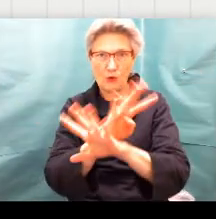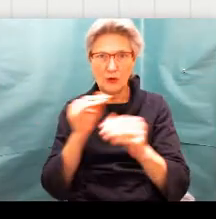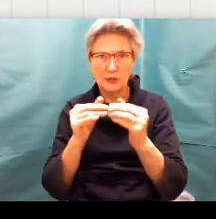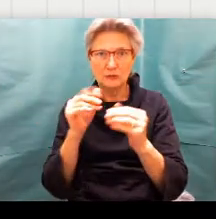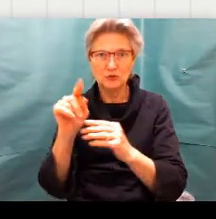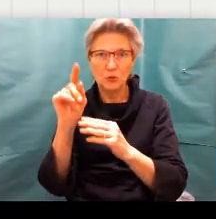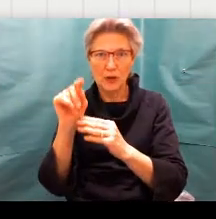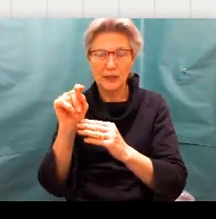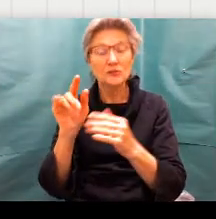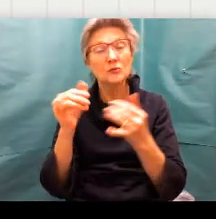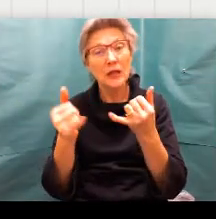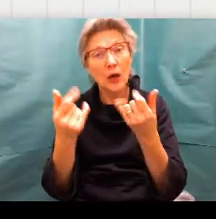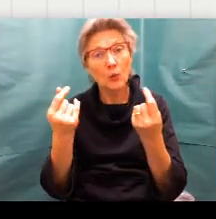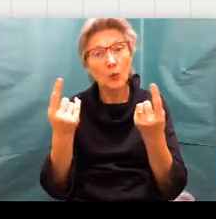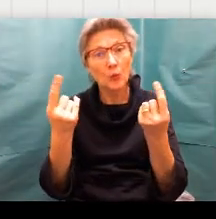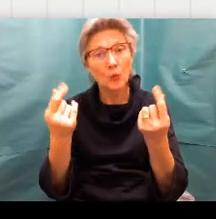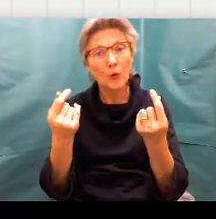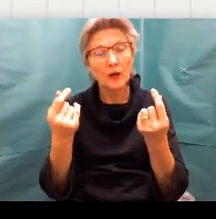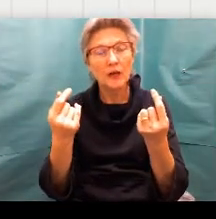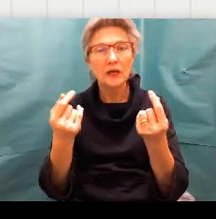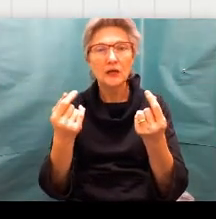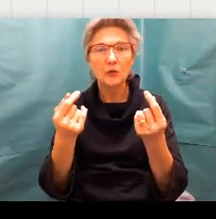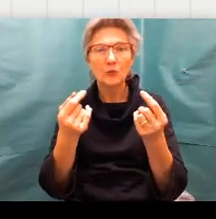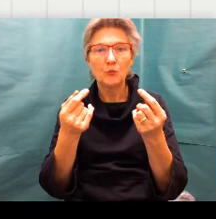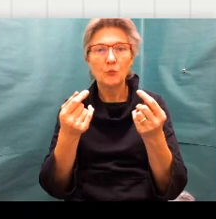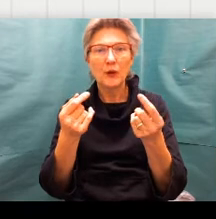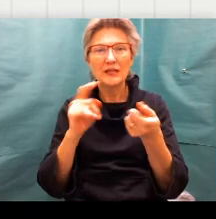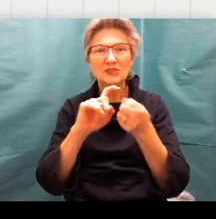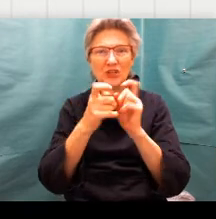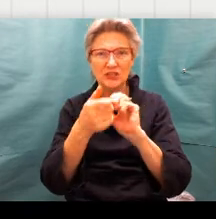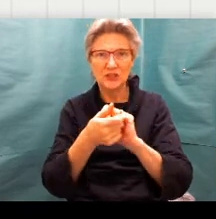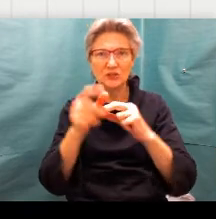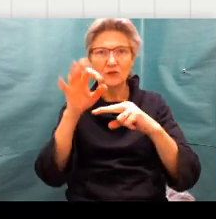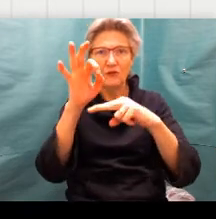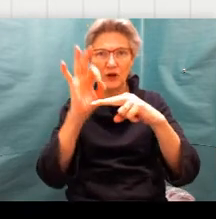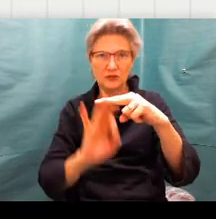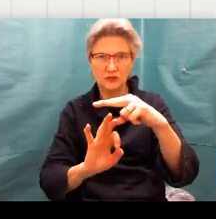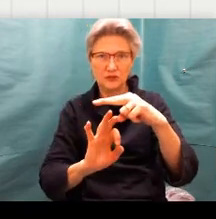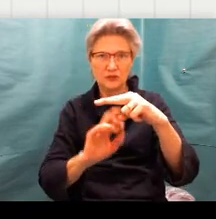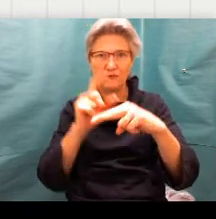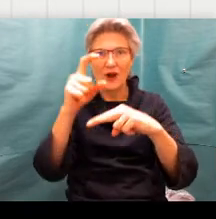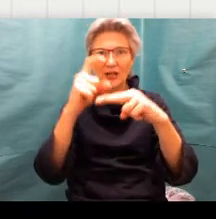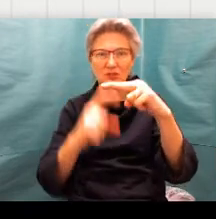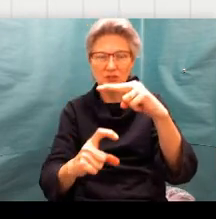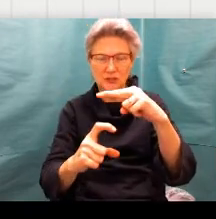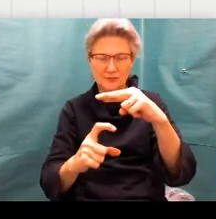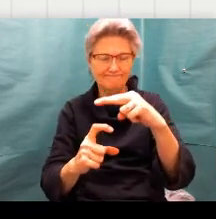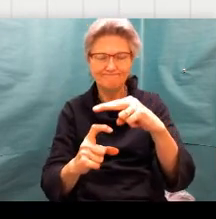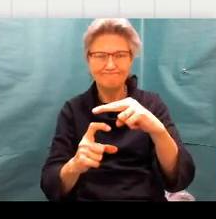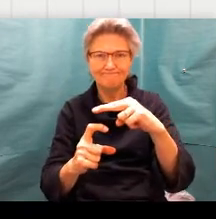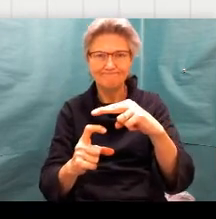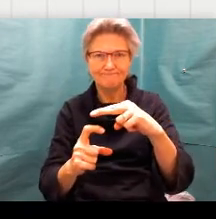20. So now what we're going to do is we're going to translate that into fractions.